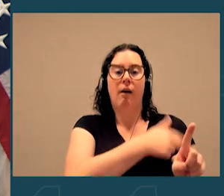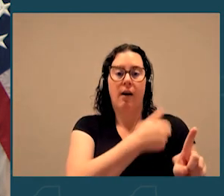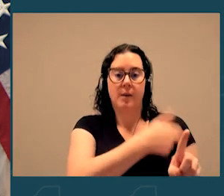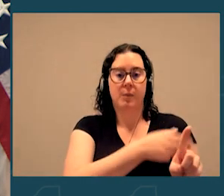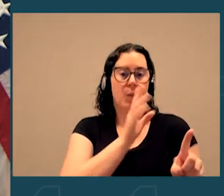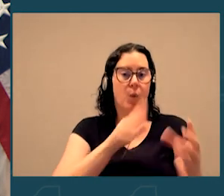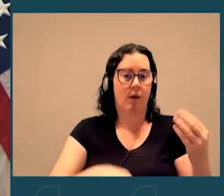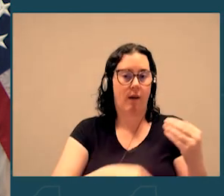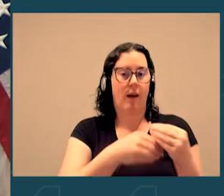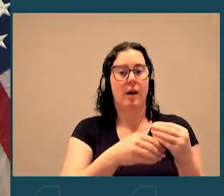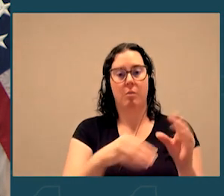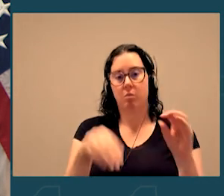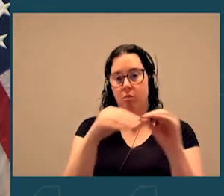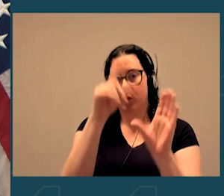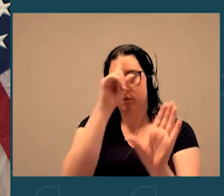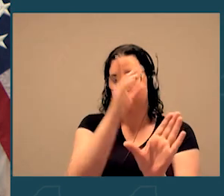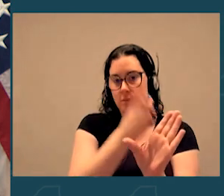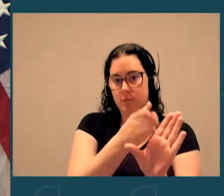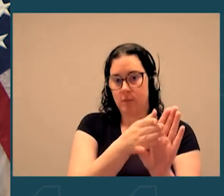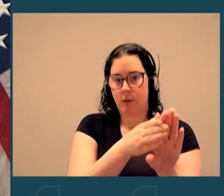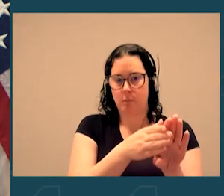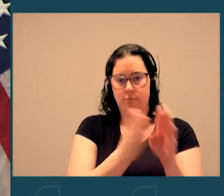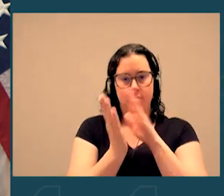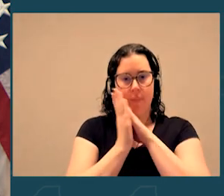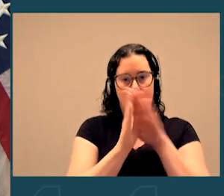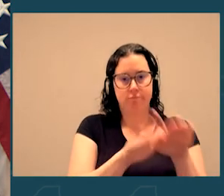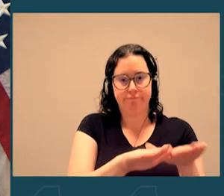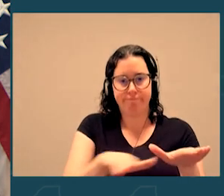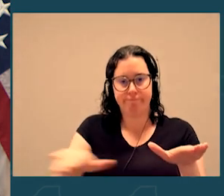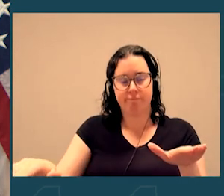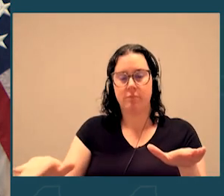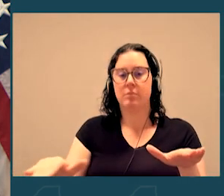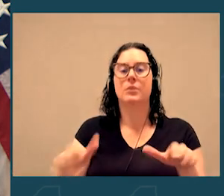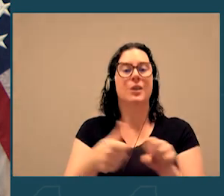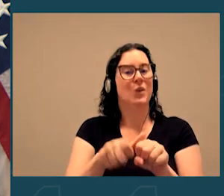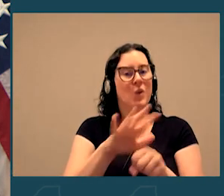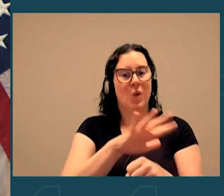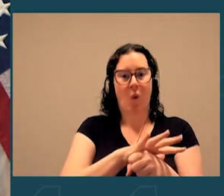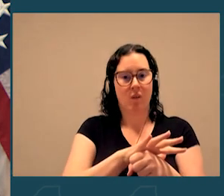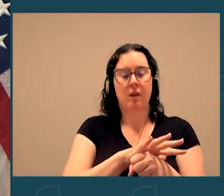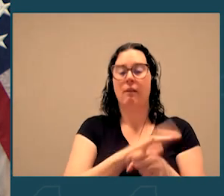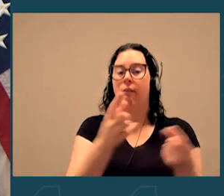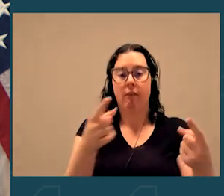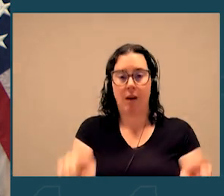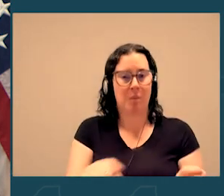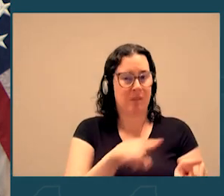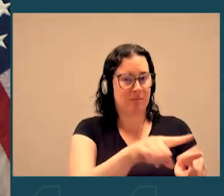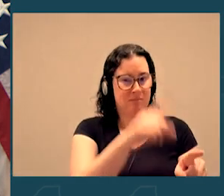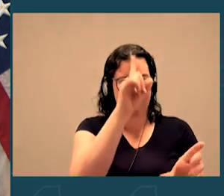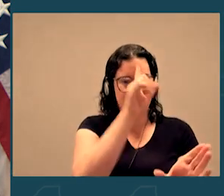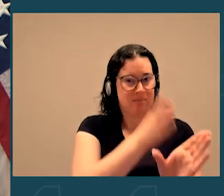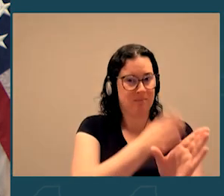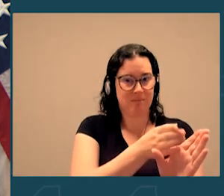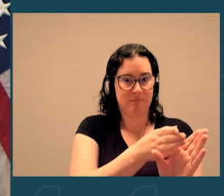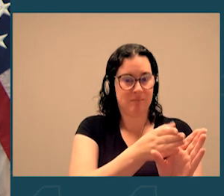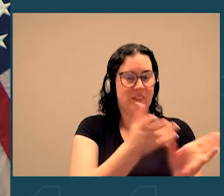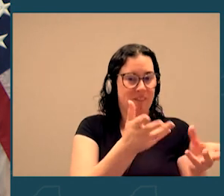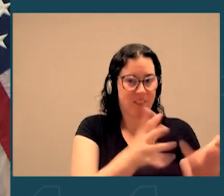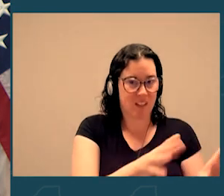pandemic? A lot of beds had to be transitioned into COVID beds, but we haven't needed that for a